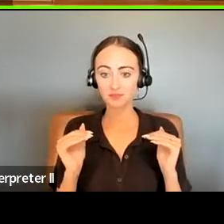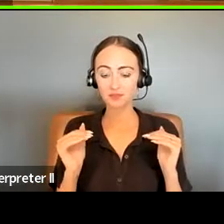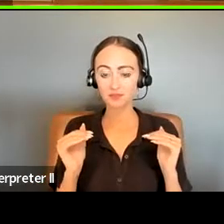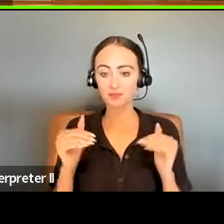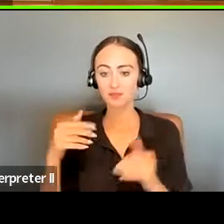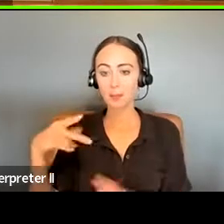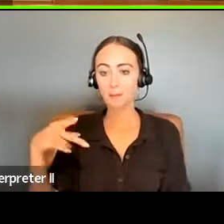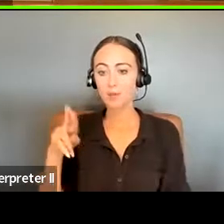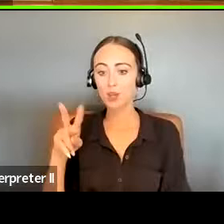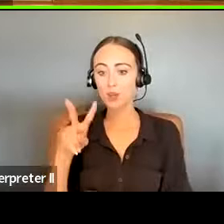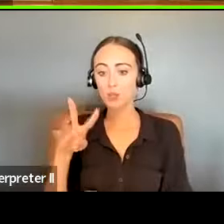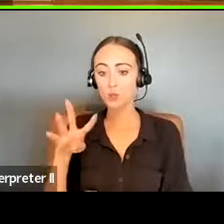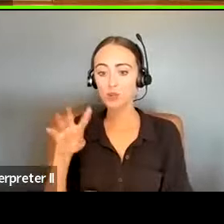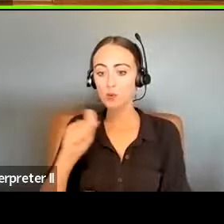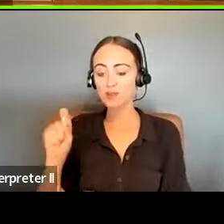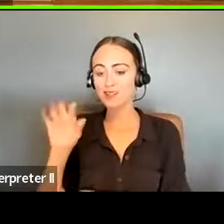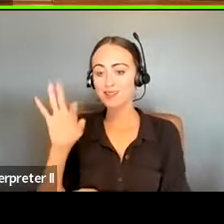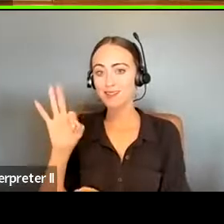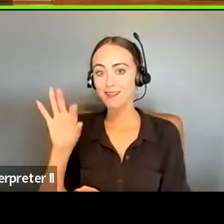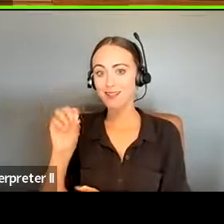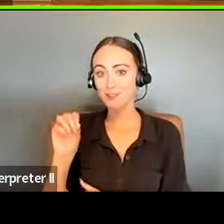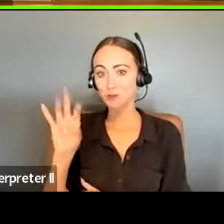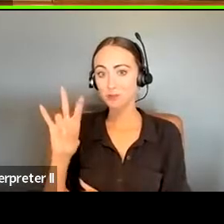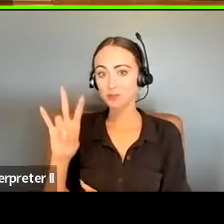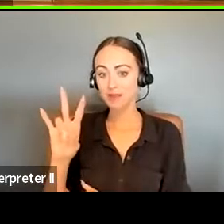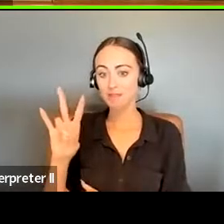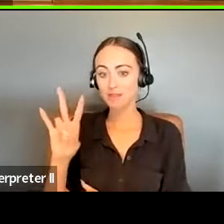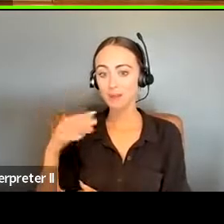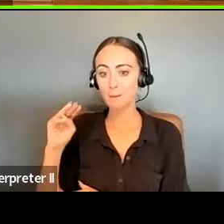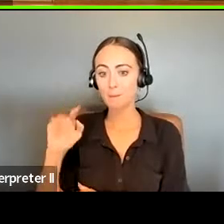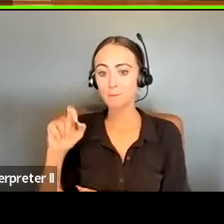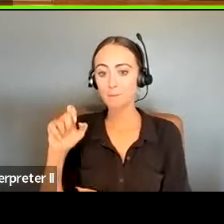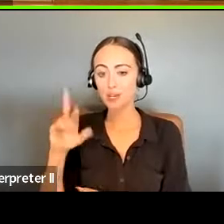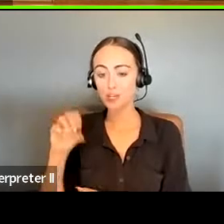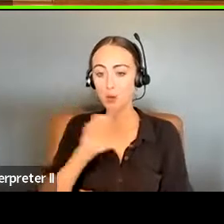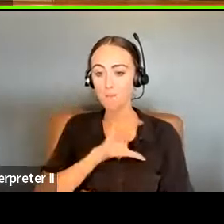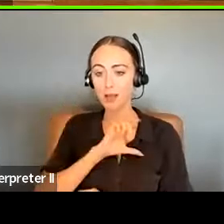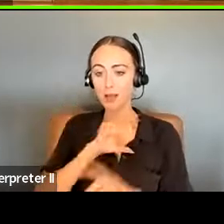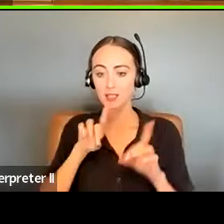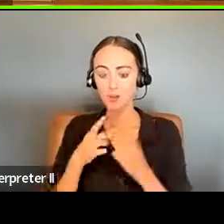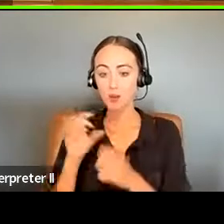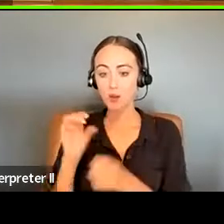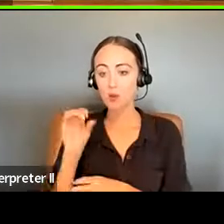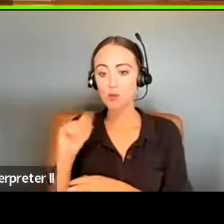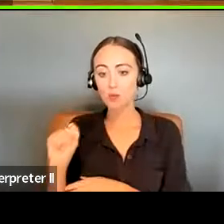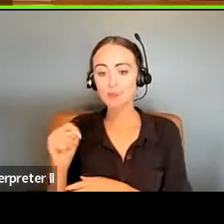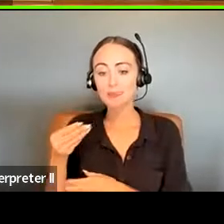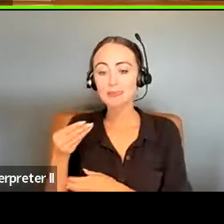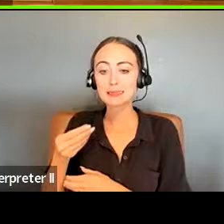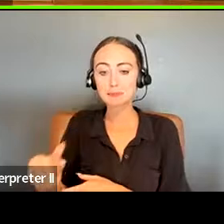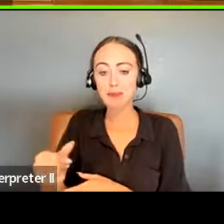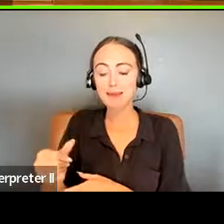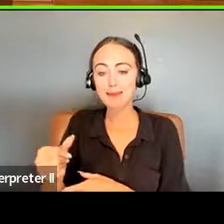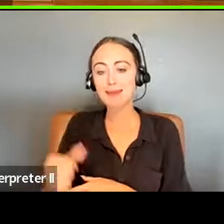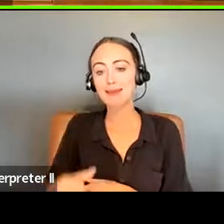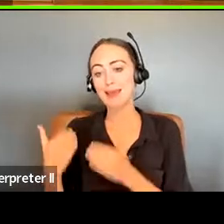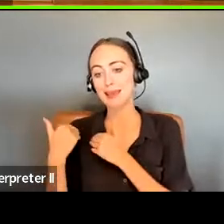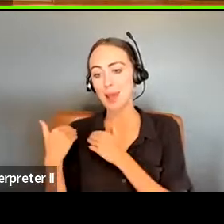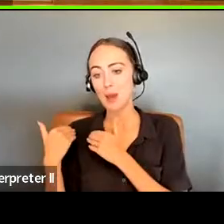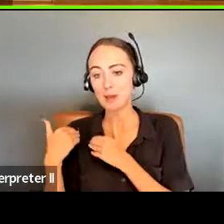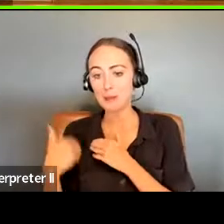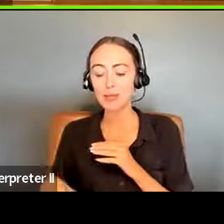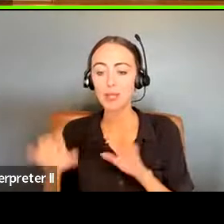PR 24-907, Metropolitan Police Department Overtime Spending Accountability Emergency Declaration Resolution